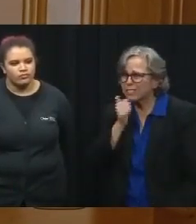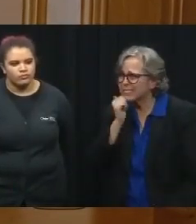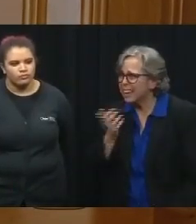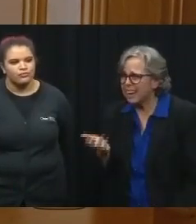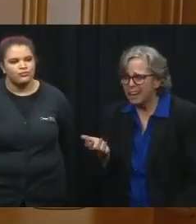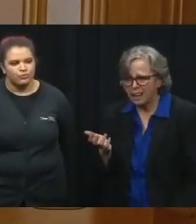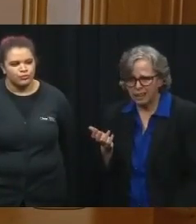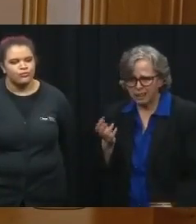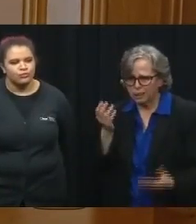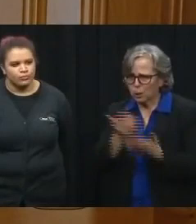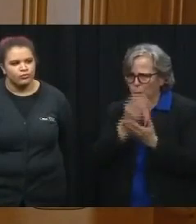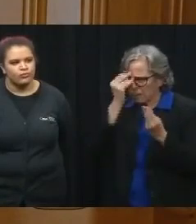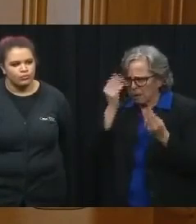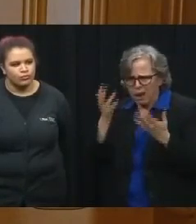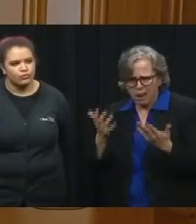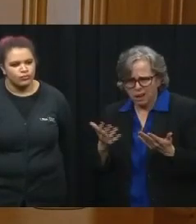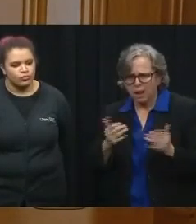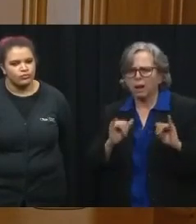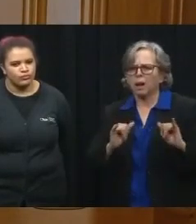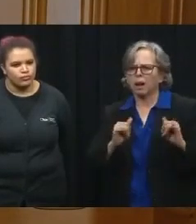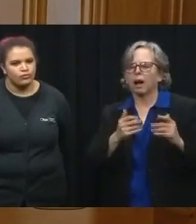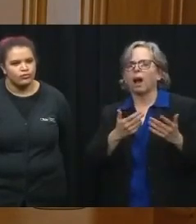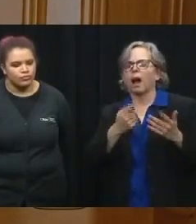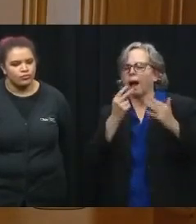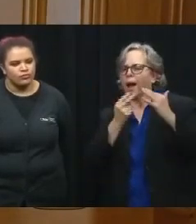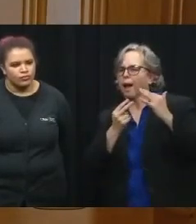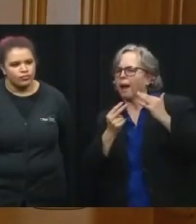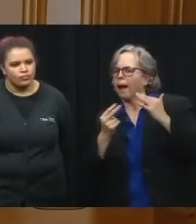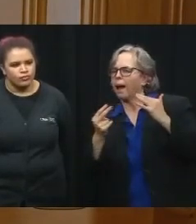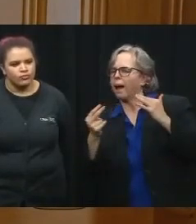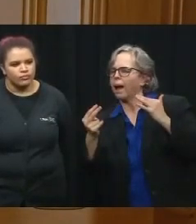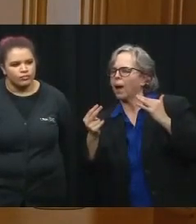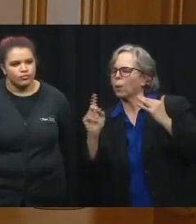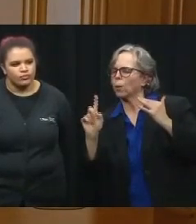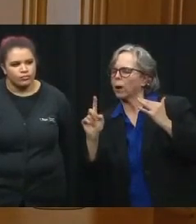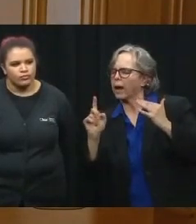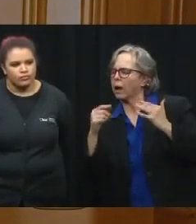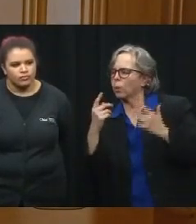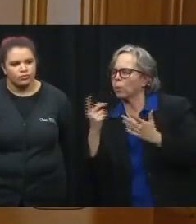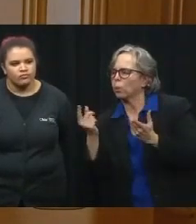us a pretty good indication of where we need to go.